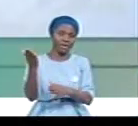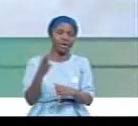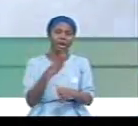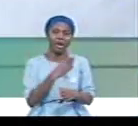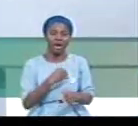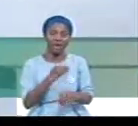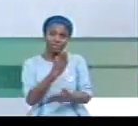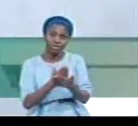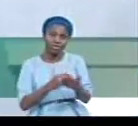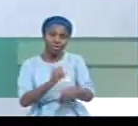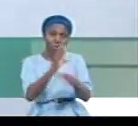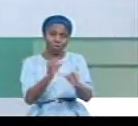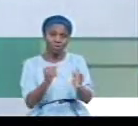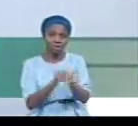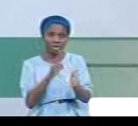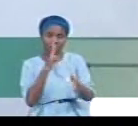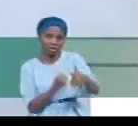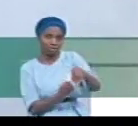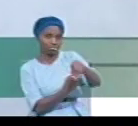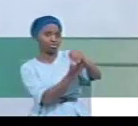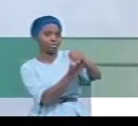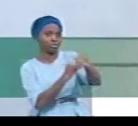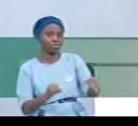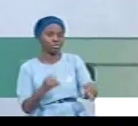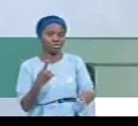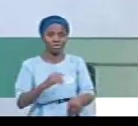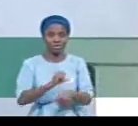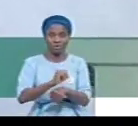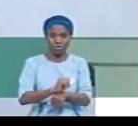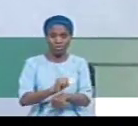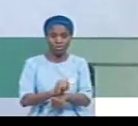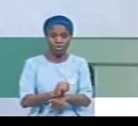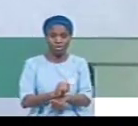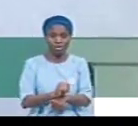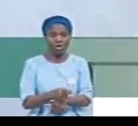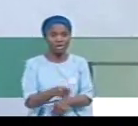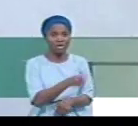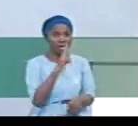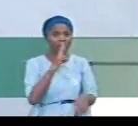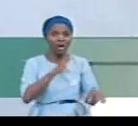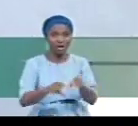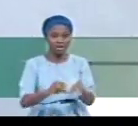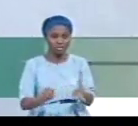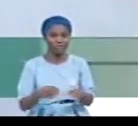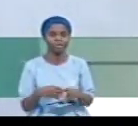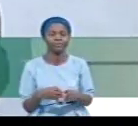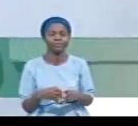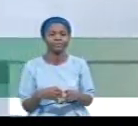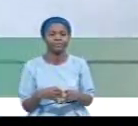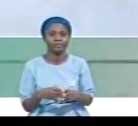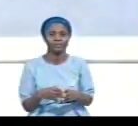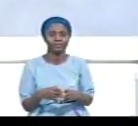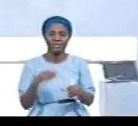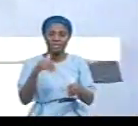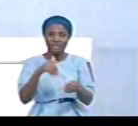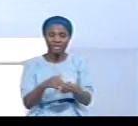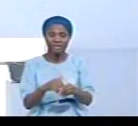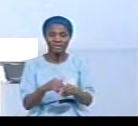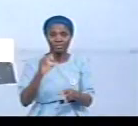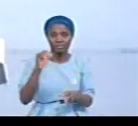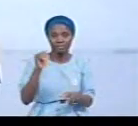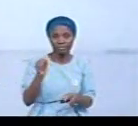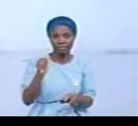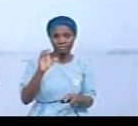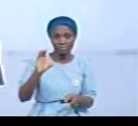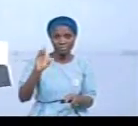to support and to help the work they were doing. We're looking at Acts